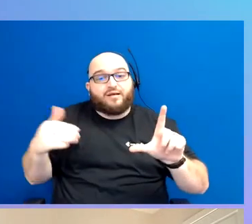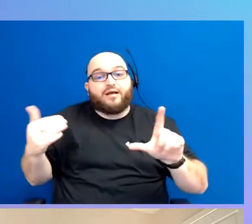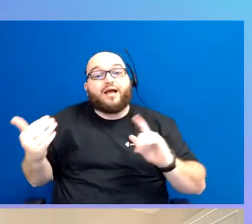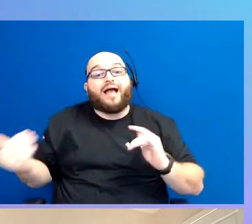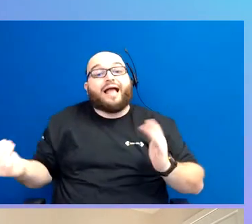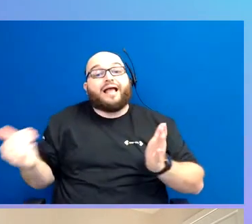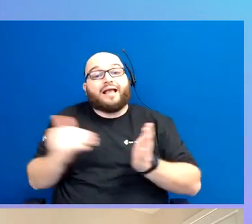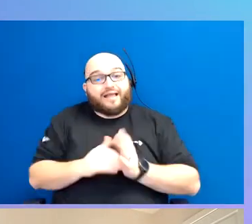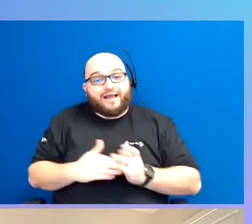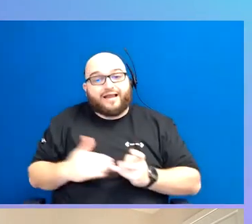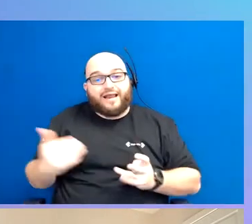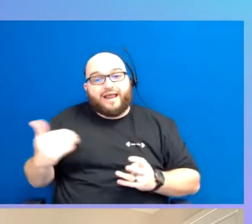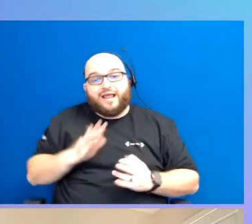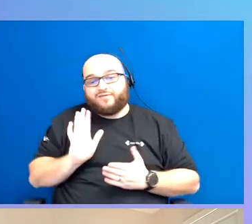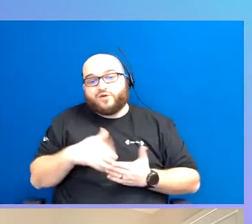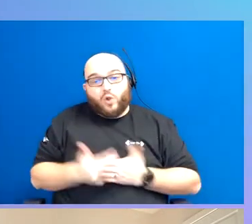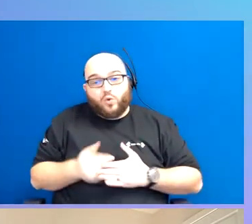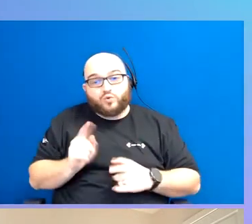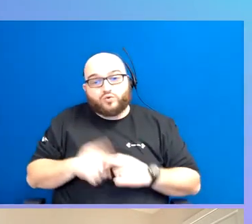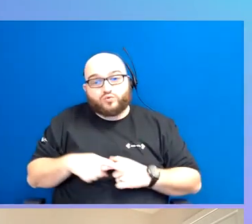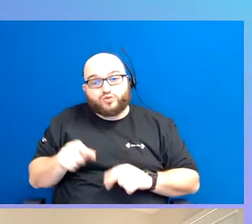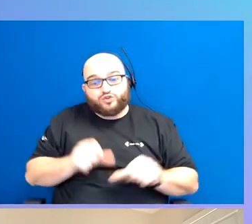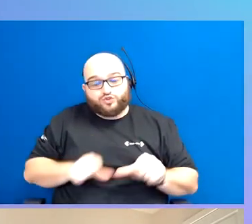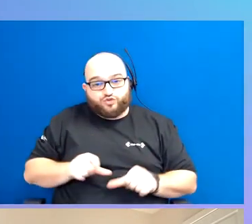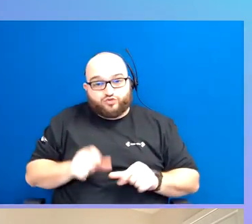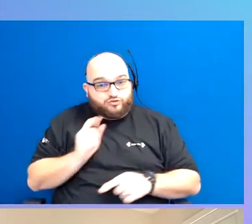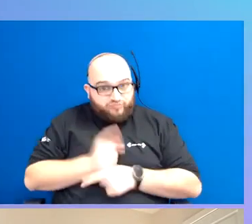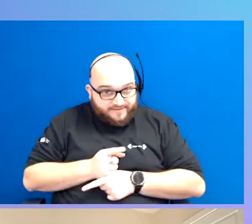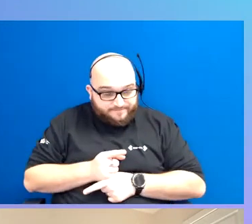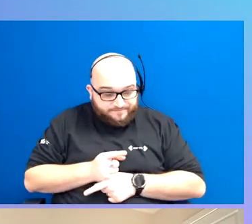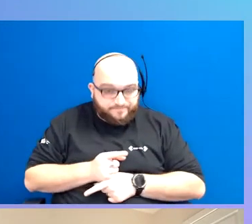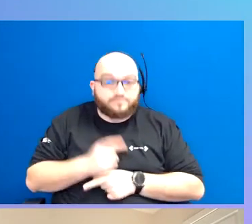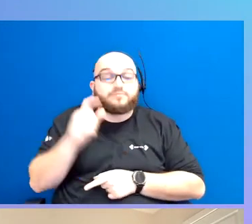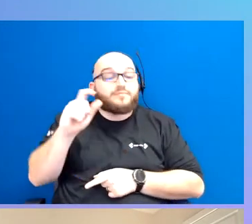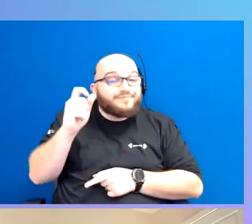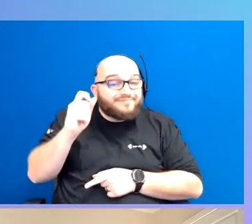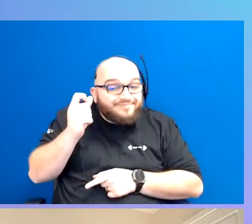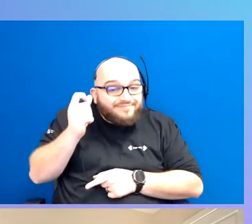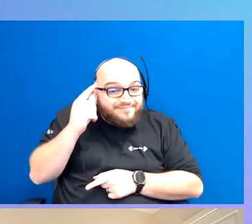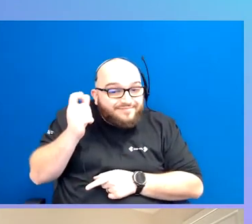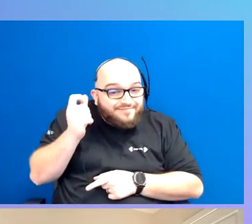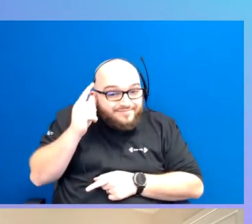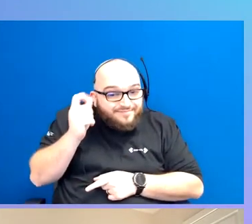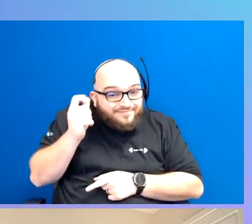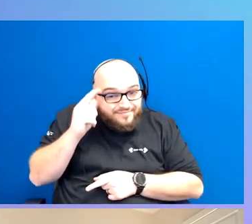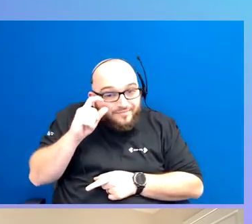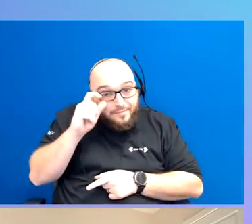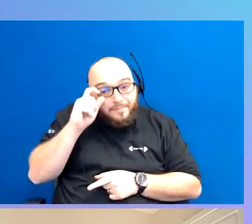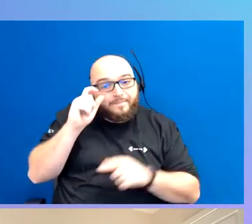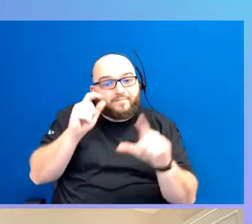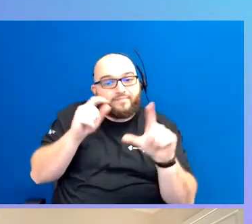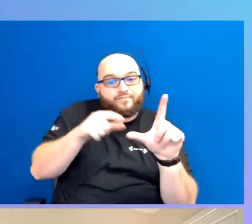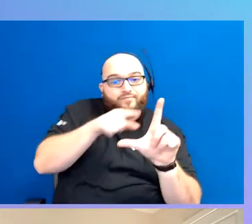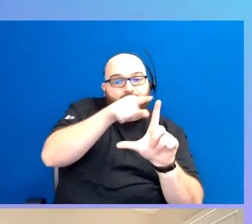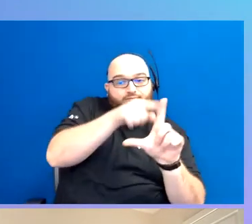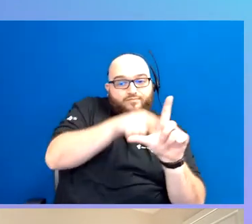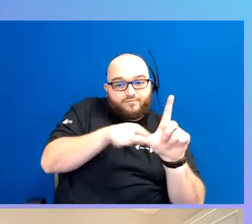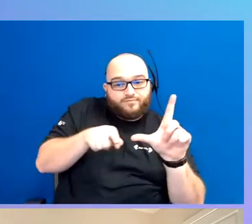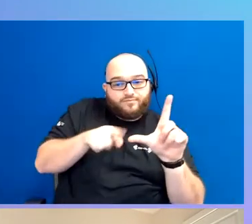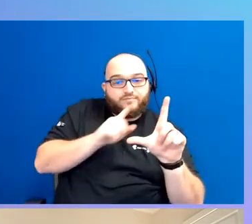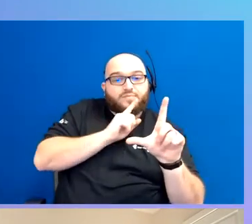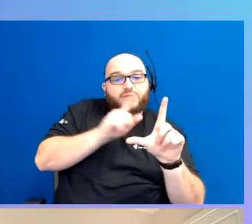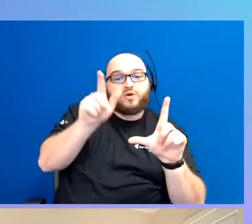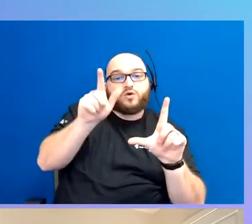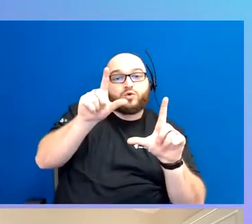arranged in close proximity, adjacent to each other, but here the icons are of only